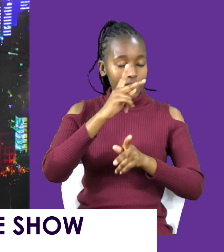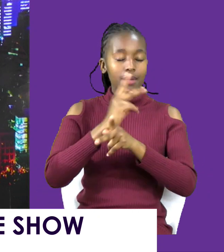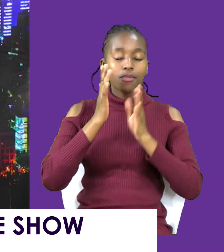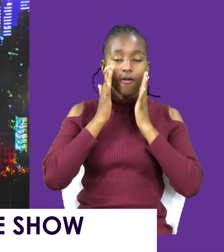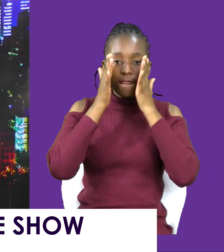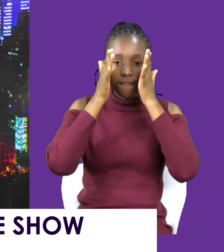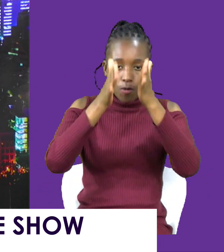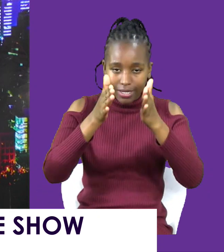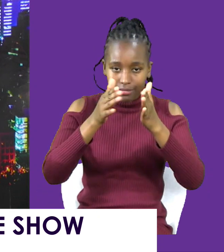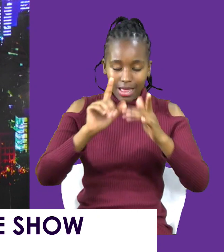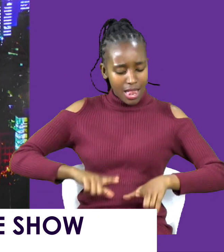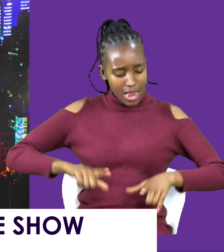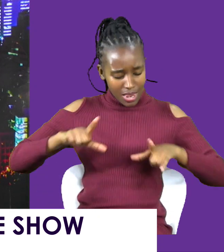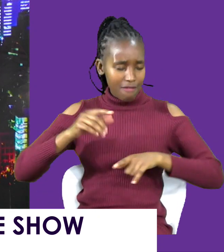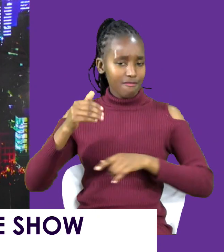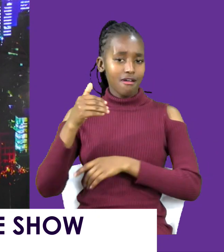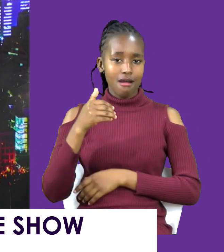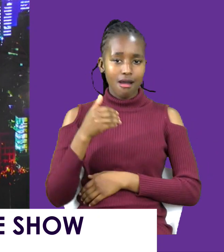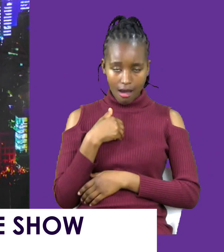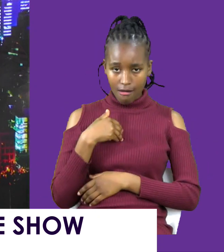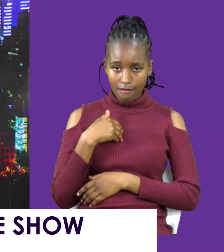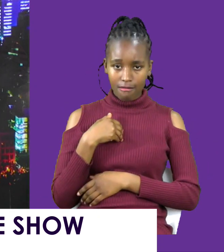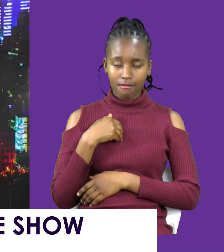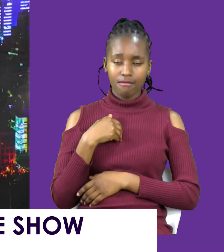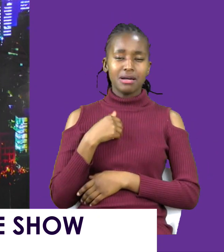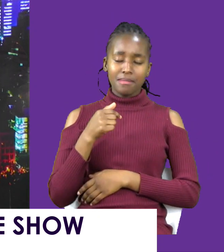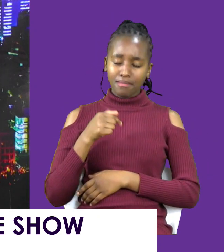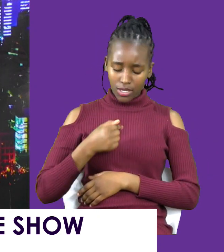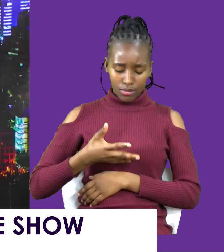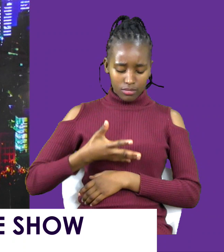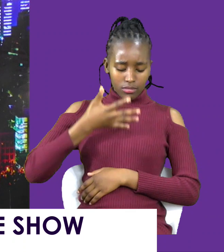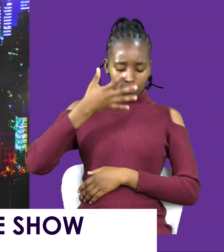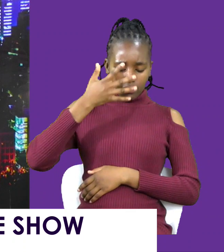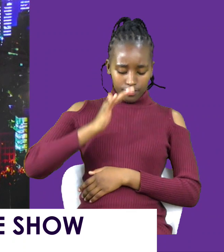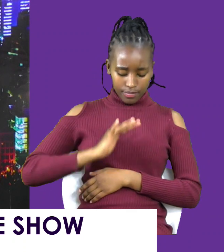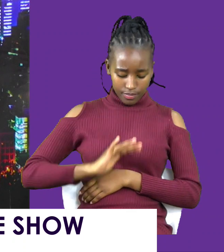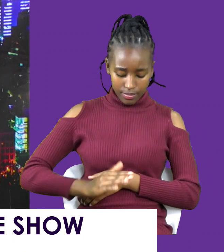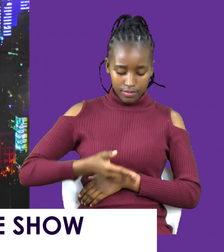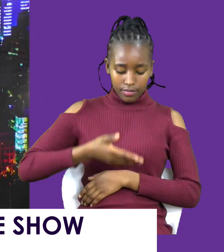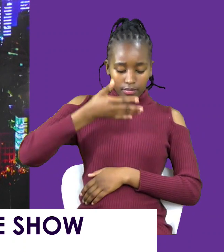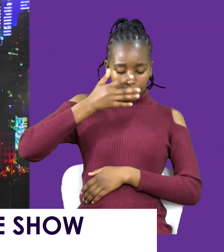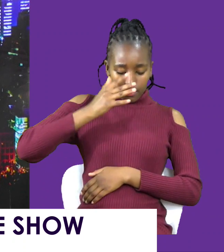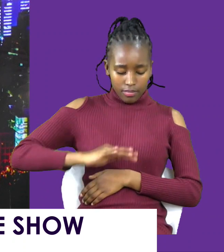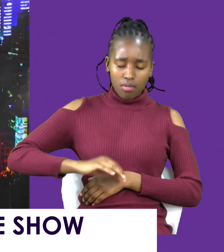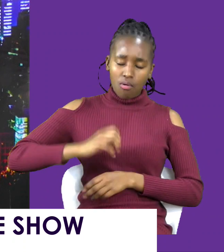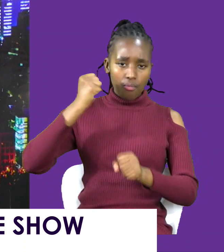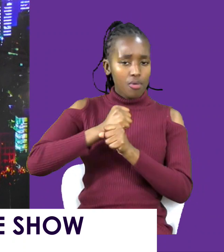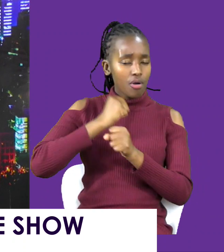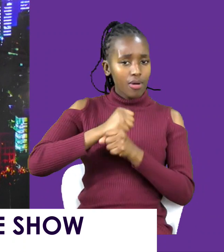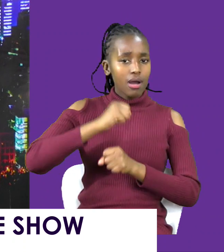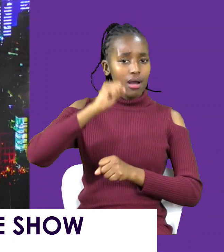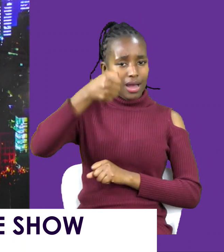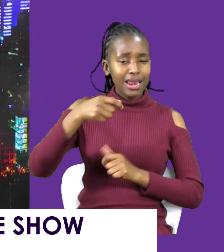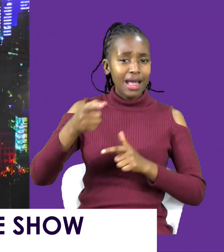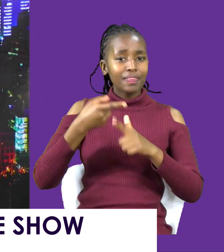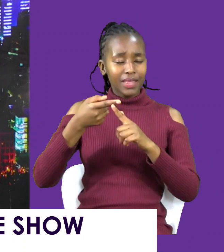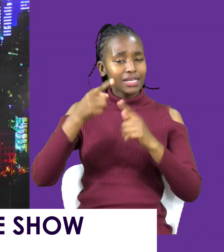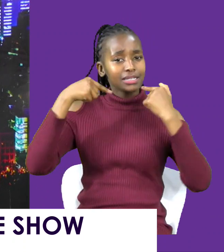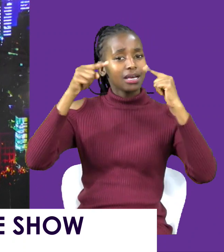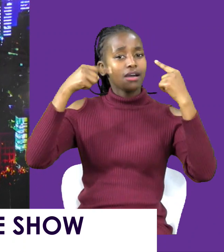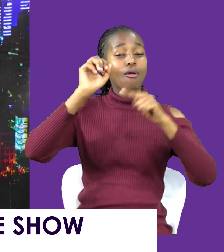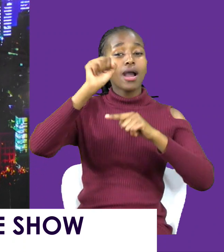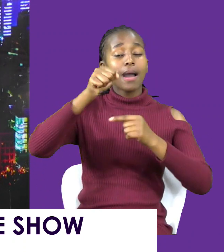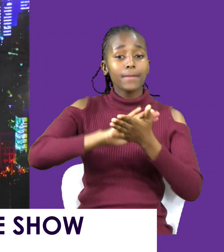stay alive, if only you stay breathing in and breathing out, enjoying the every detail